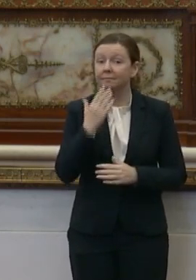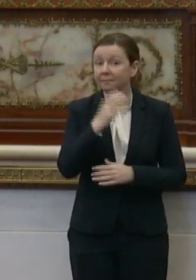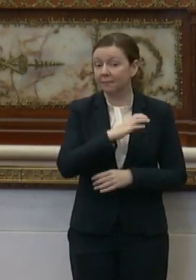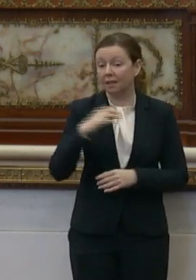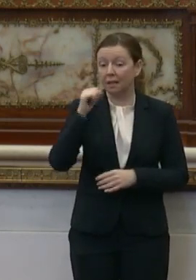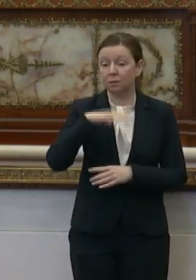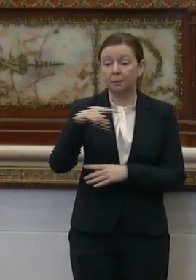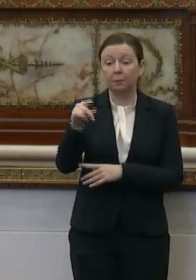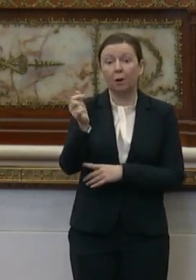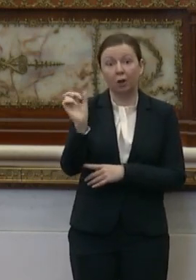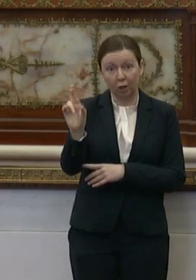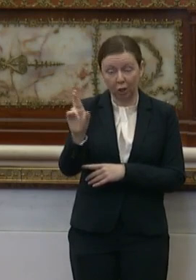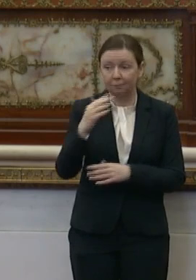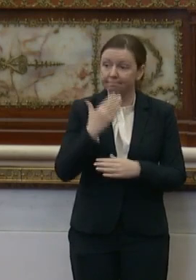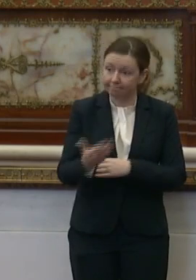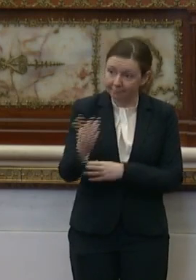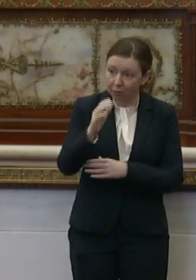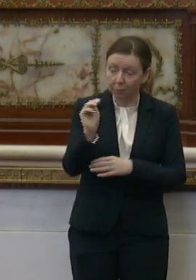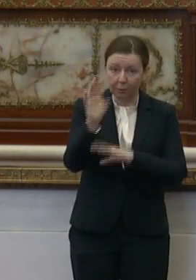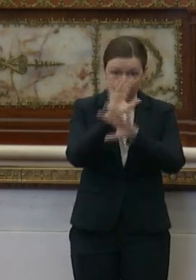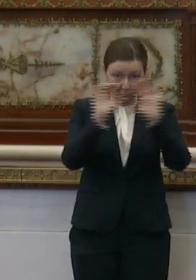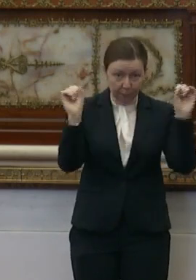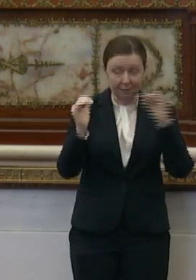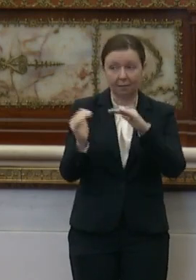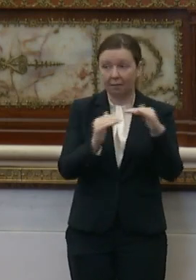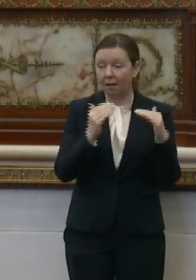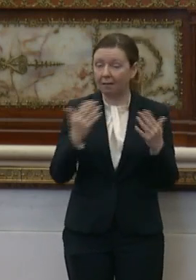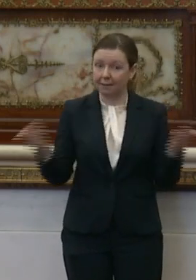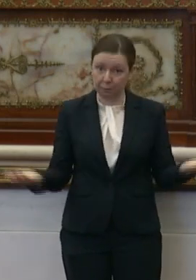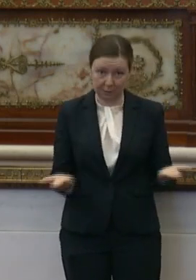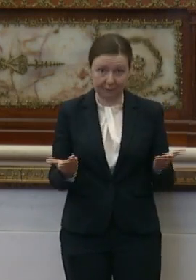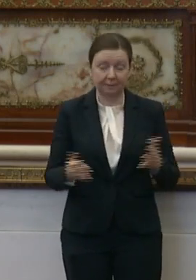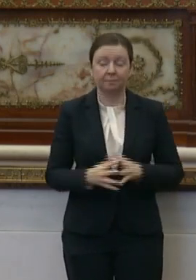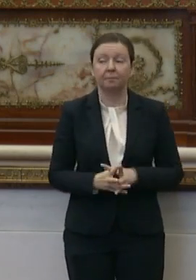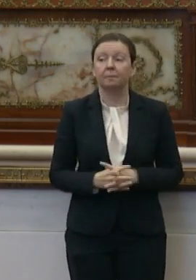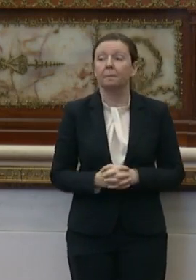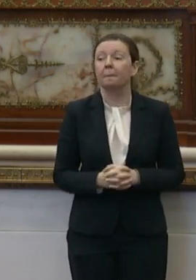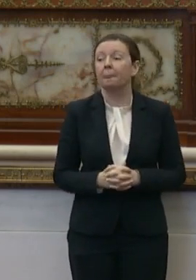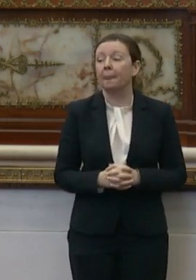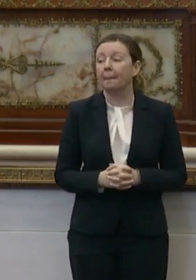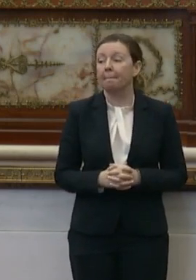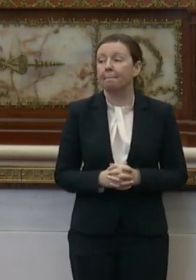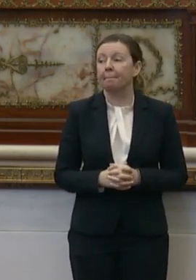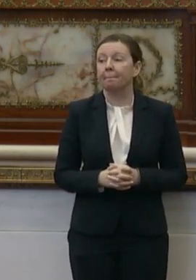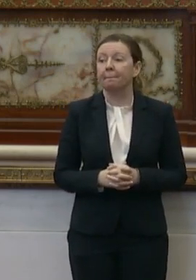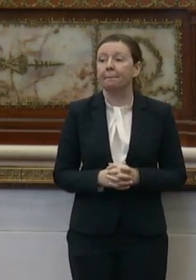Councilwoman Parker. Good morning, Mr. President and colleagues. Present. Good morning.